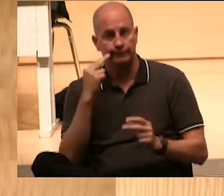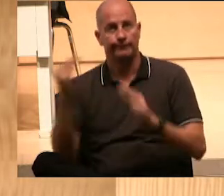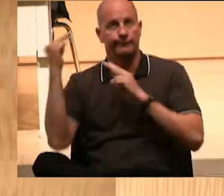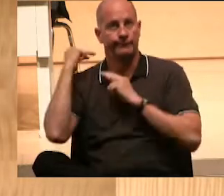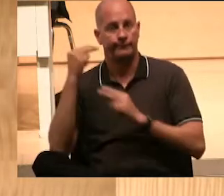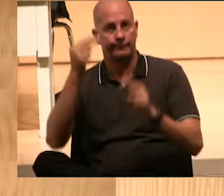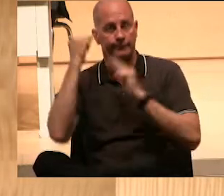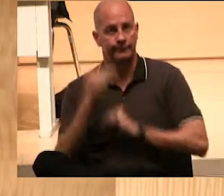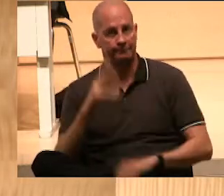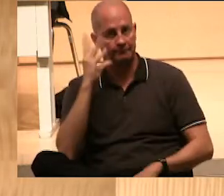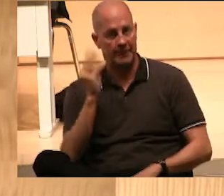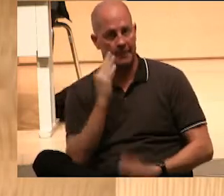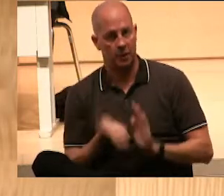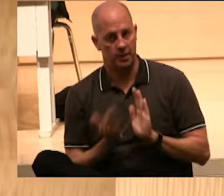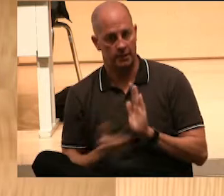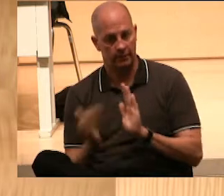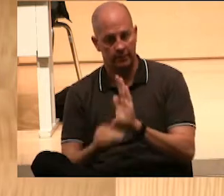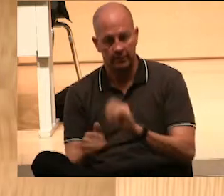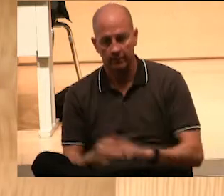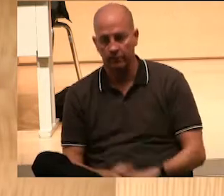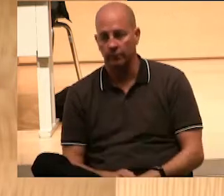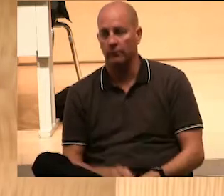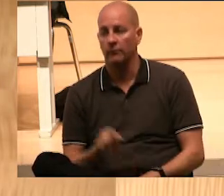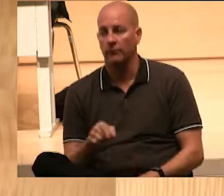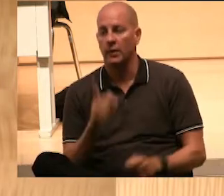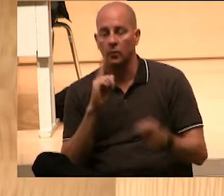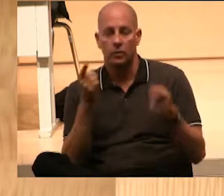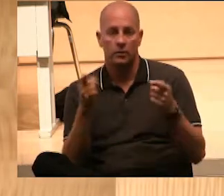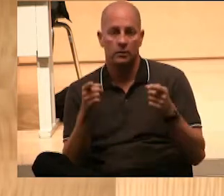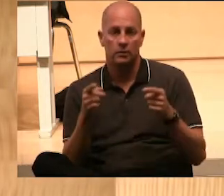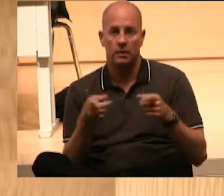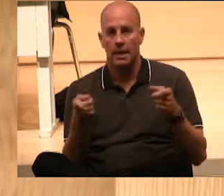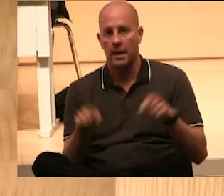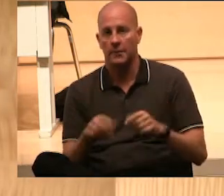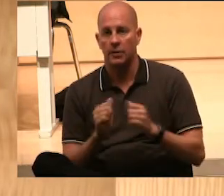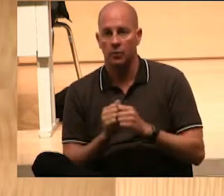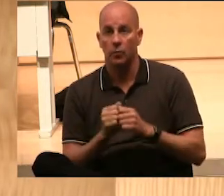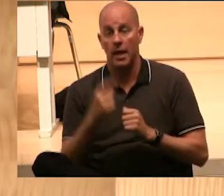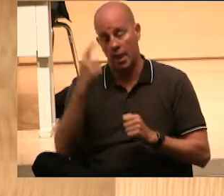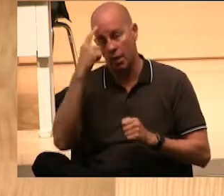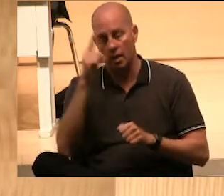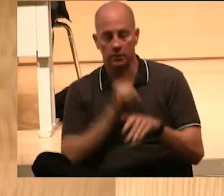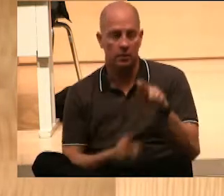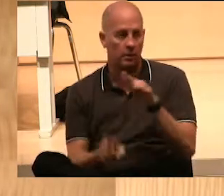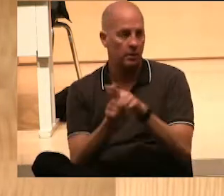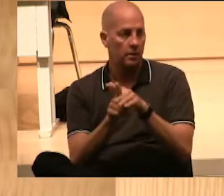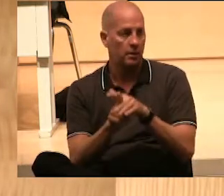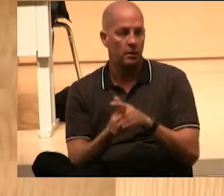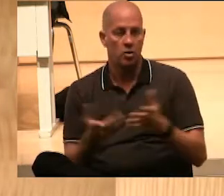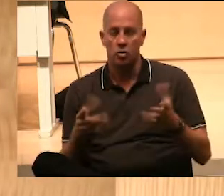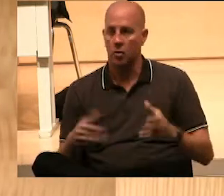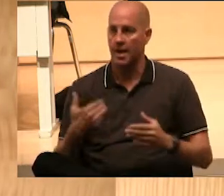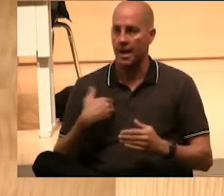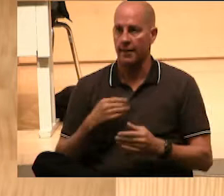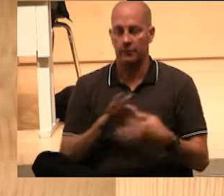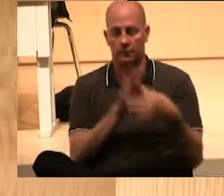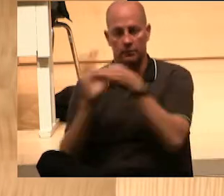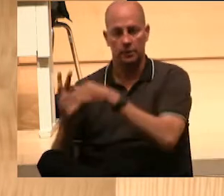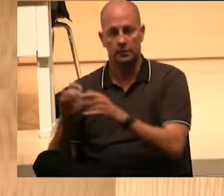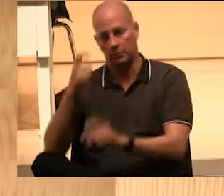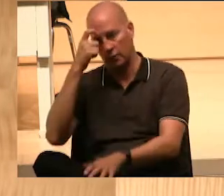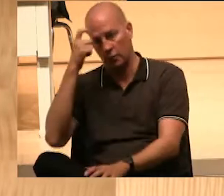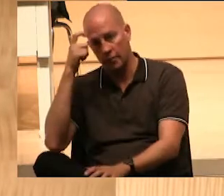the trauma. And this can take place, this can manifest with thoughts that come into mind that we don't want to have with the trauma, or